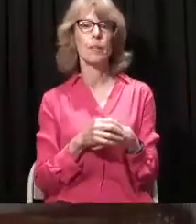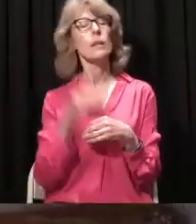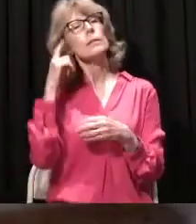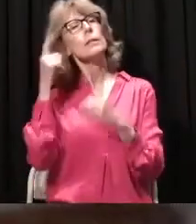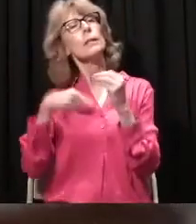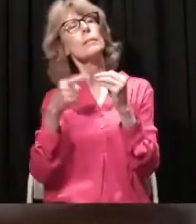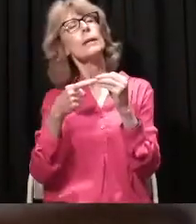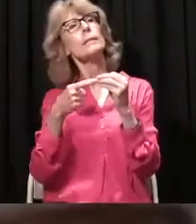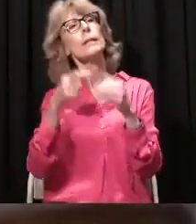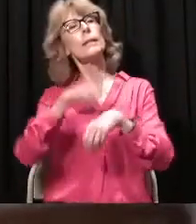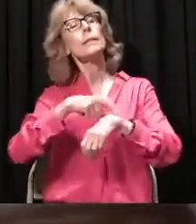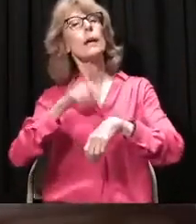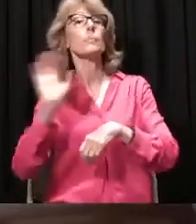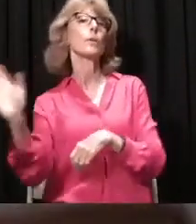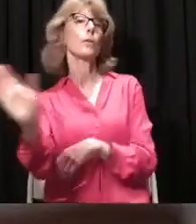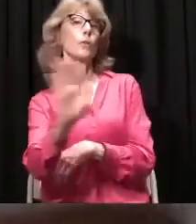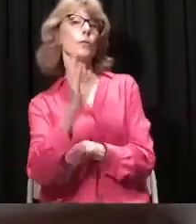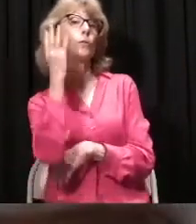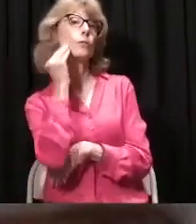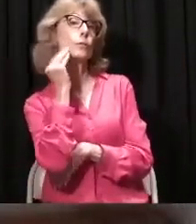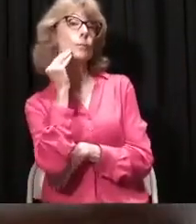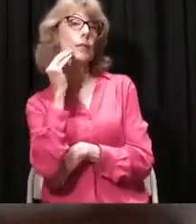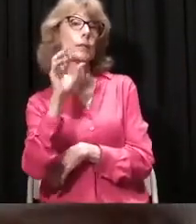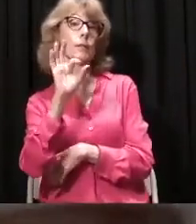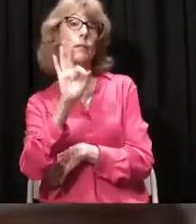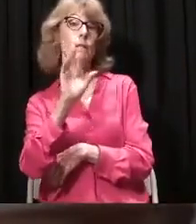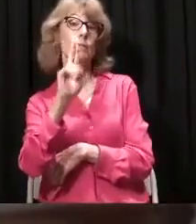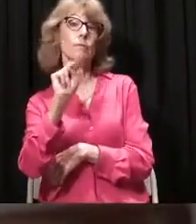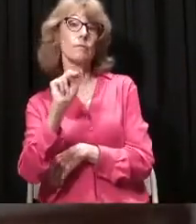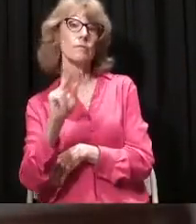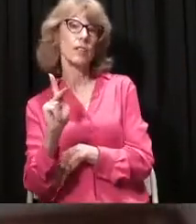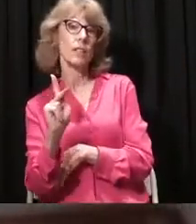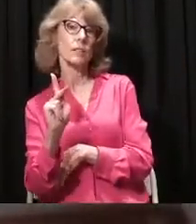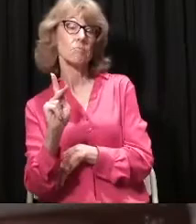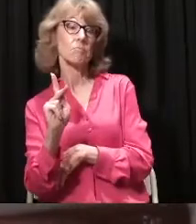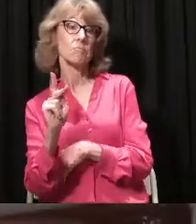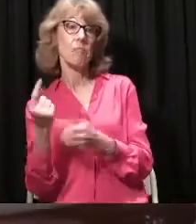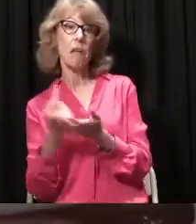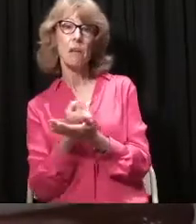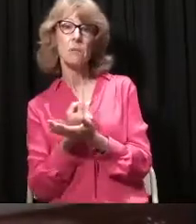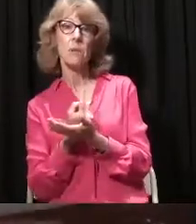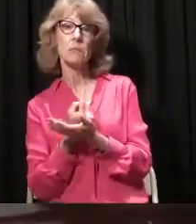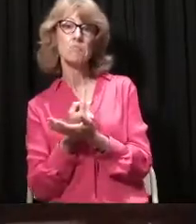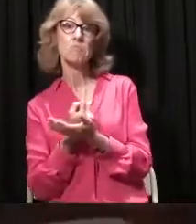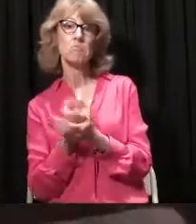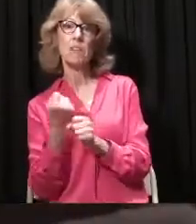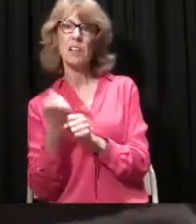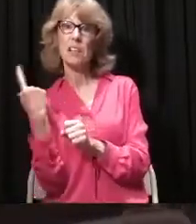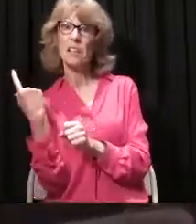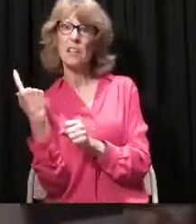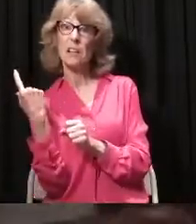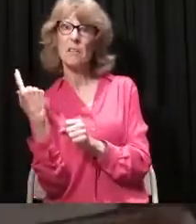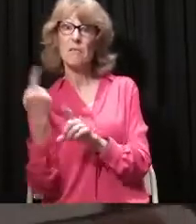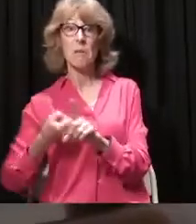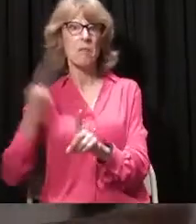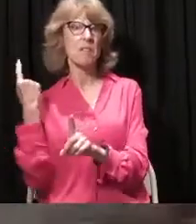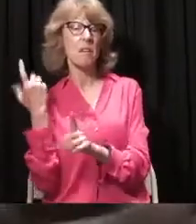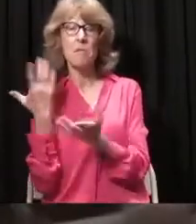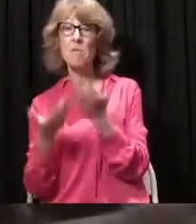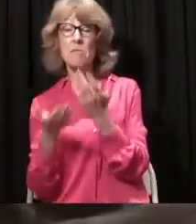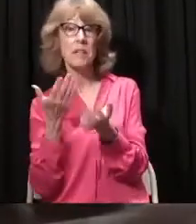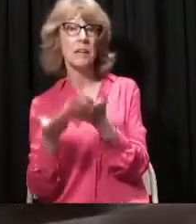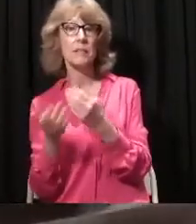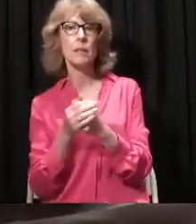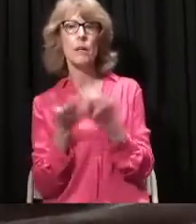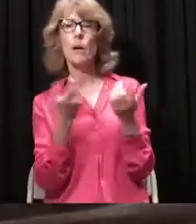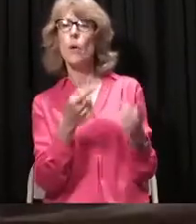were in a funk. So it might be a month ago, might be a week ago, might be a year ago. Maybe you're feeling like you're in a funk right now. What happens when